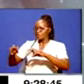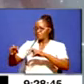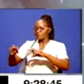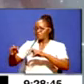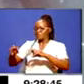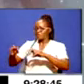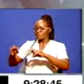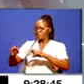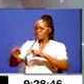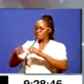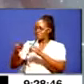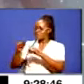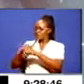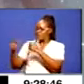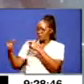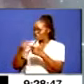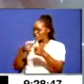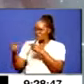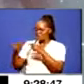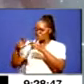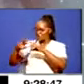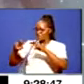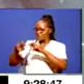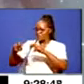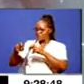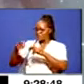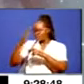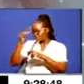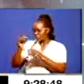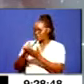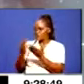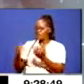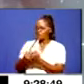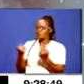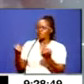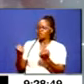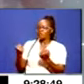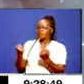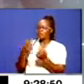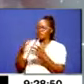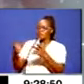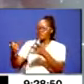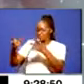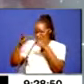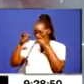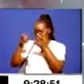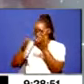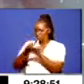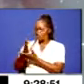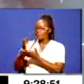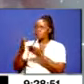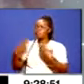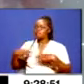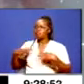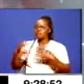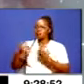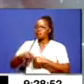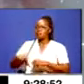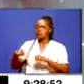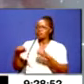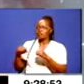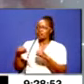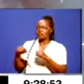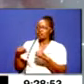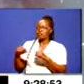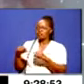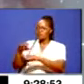this crisis that you're doing research because something has happened and you really want to capture and ensure that people are able to